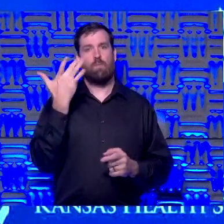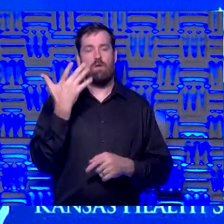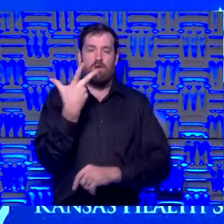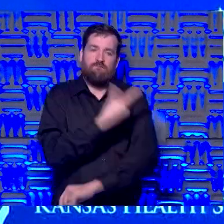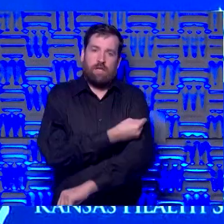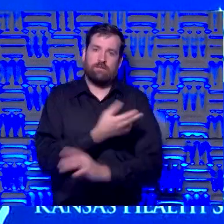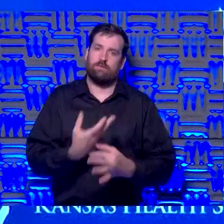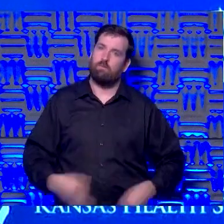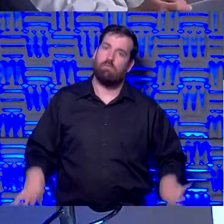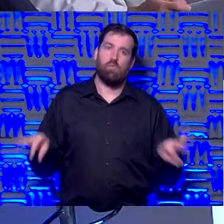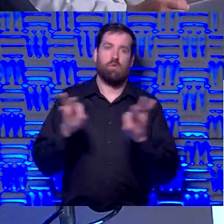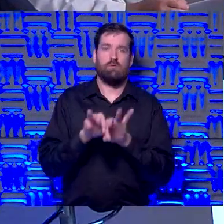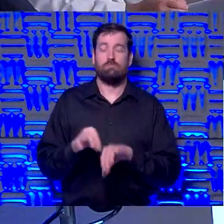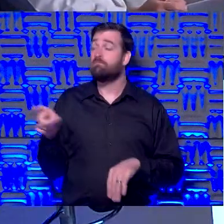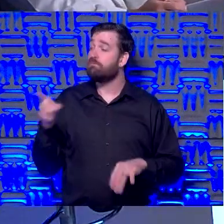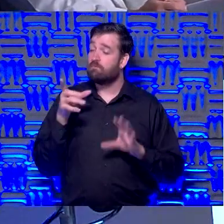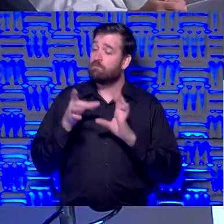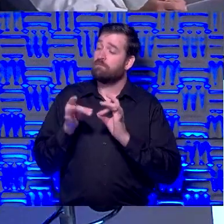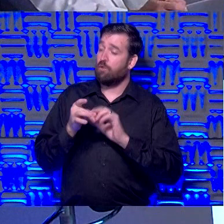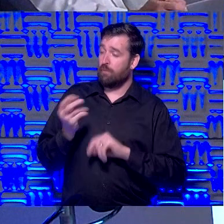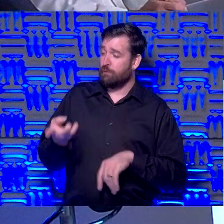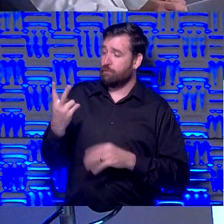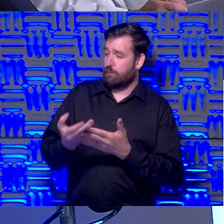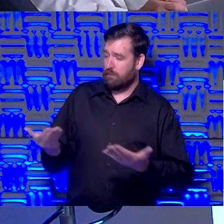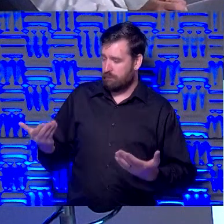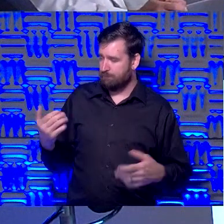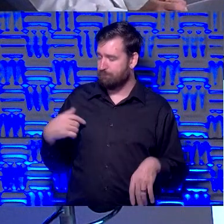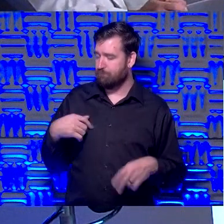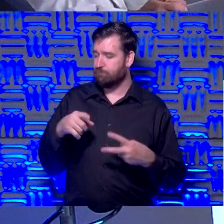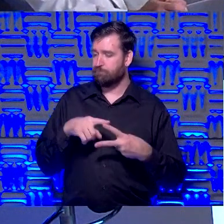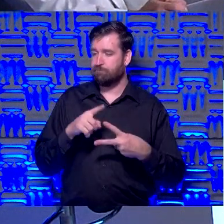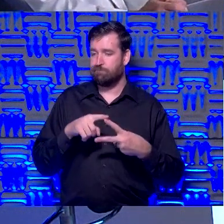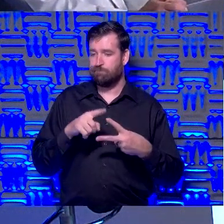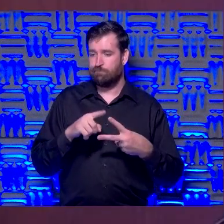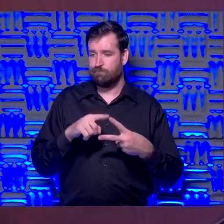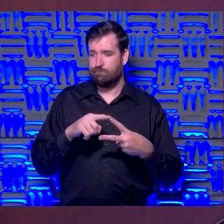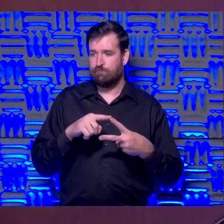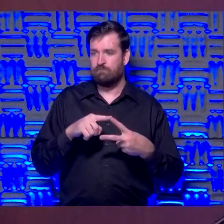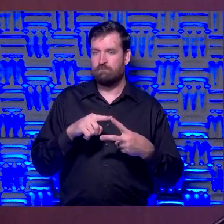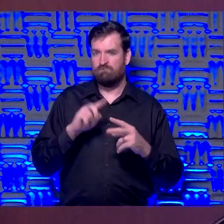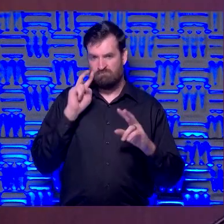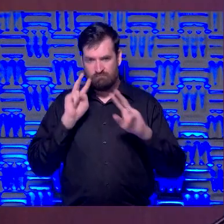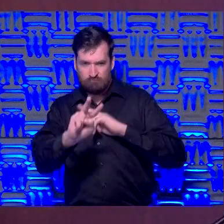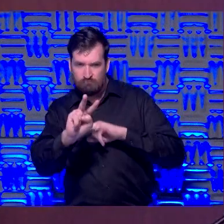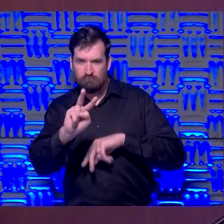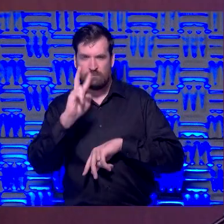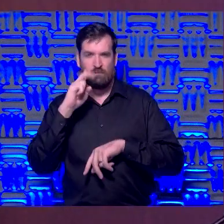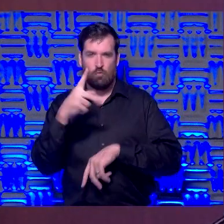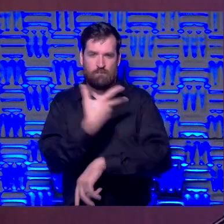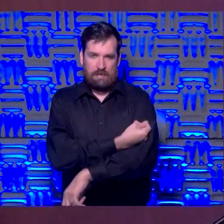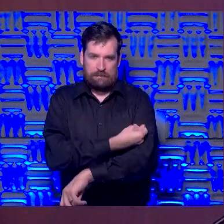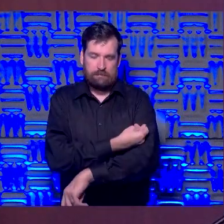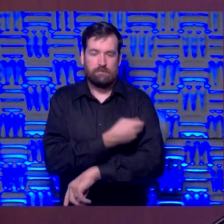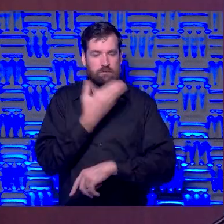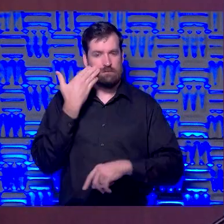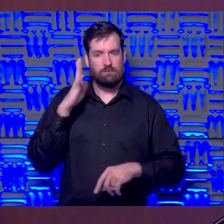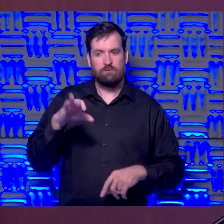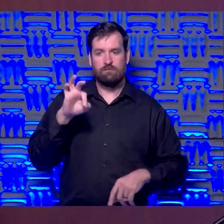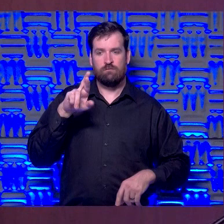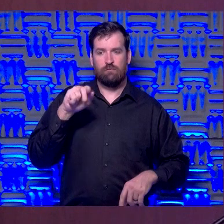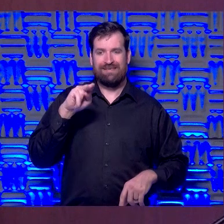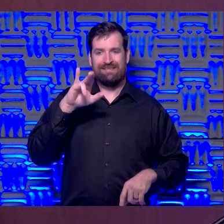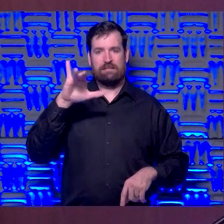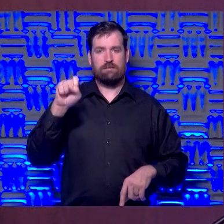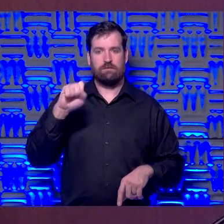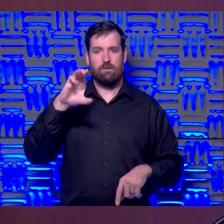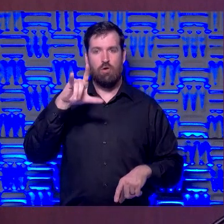important. Maybe you could talk about two things. One is the prospects of vaccine, and I know Francis Collins has started to